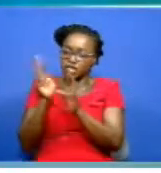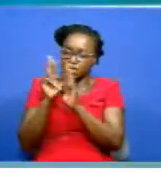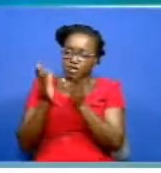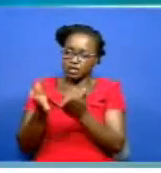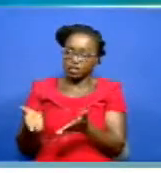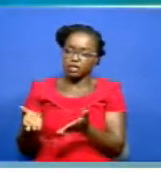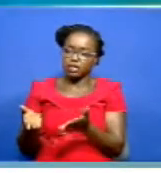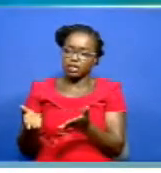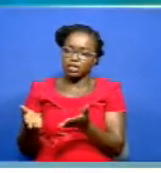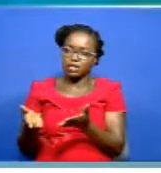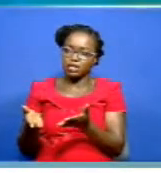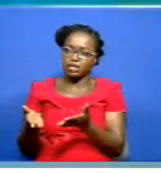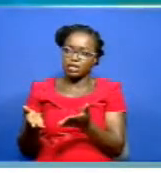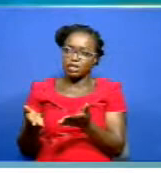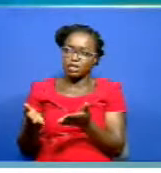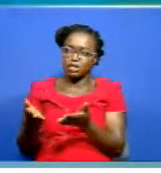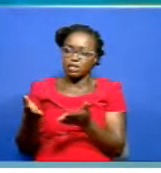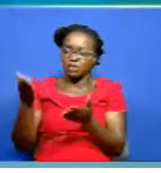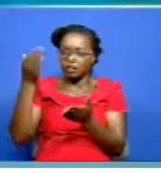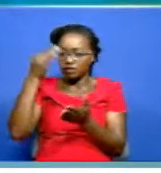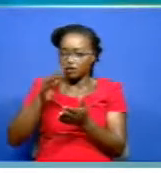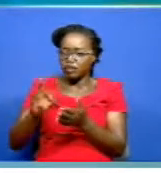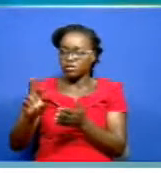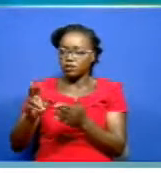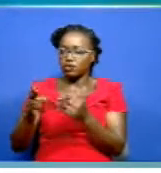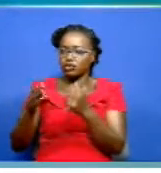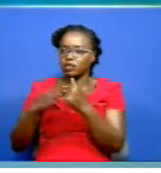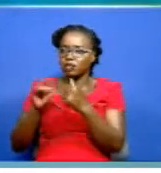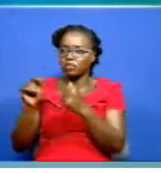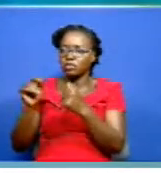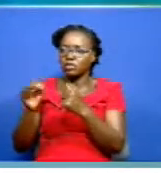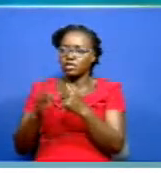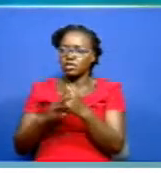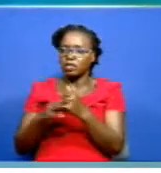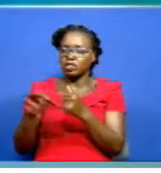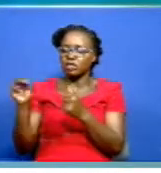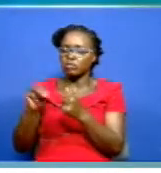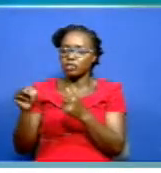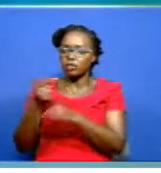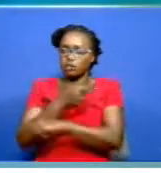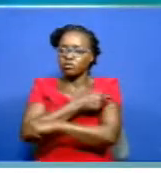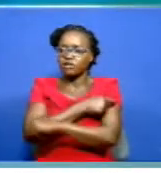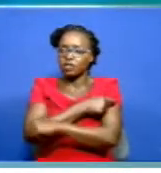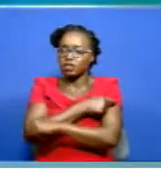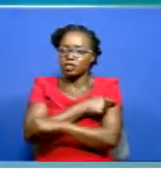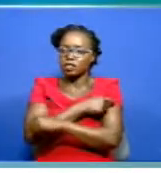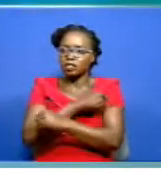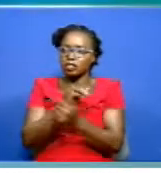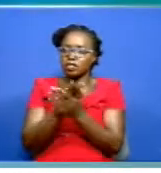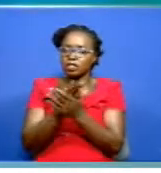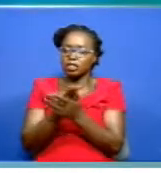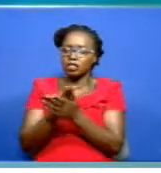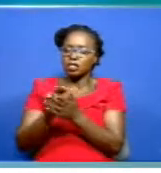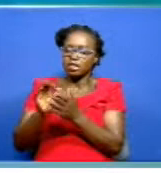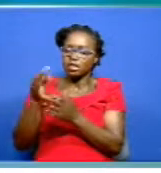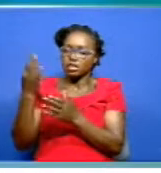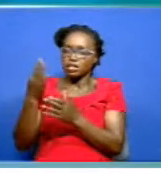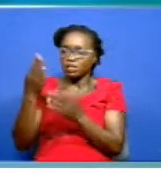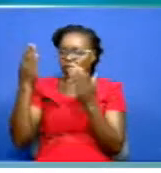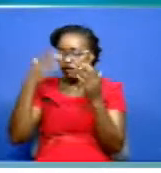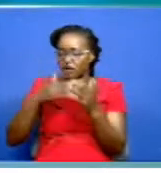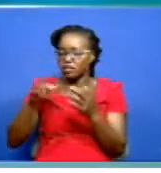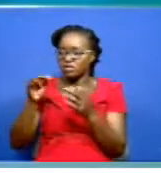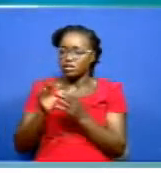the second phase, we are planning to have about 9.8 million vaccines, and subsequently in the third phase about 5